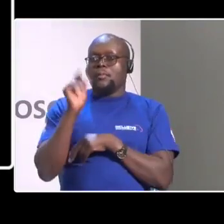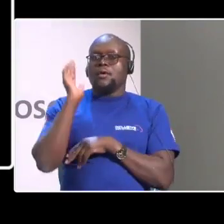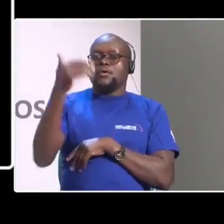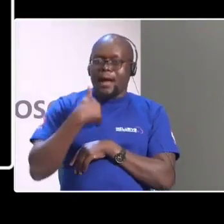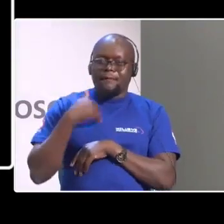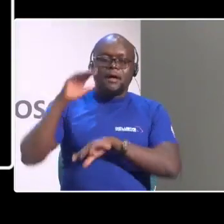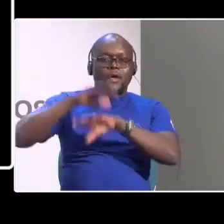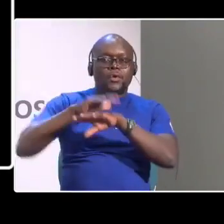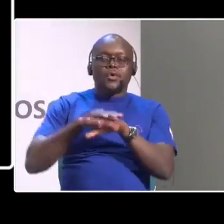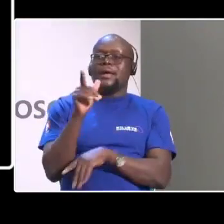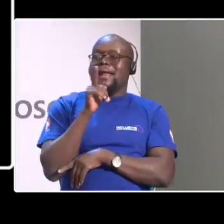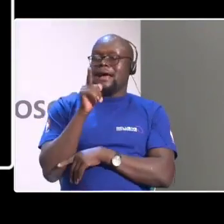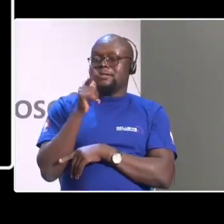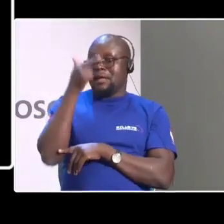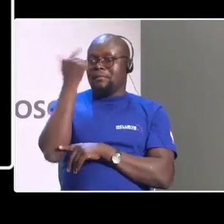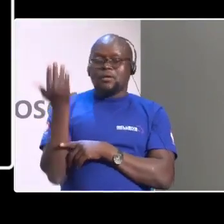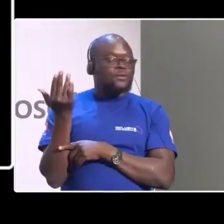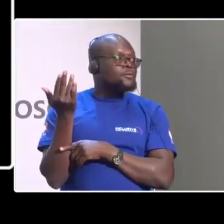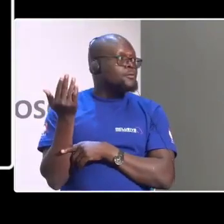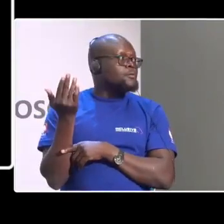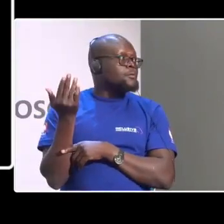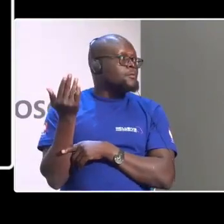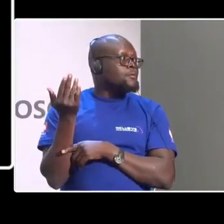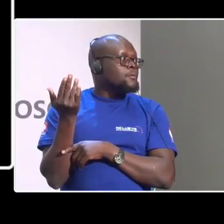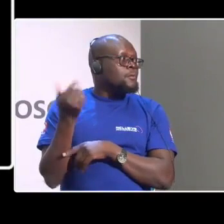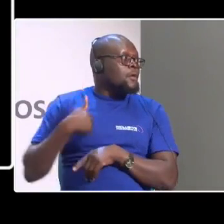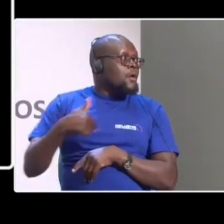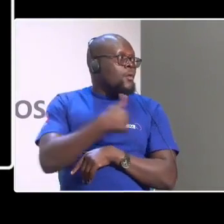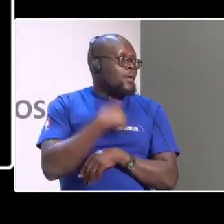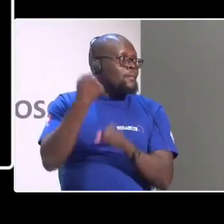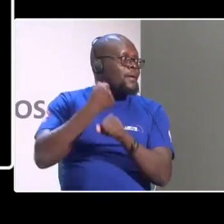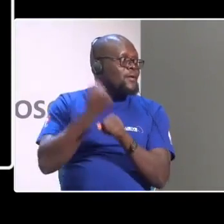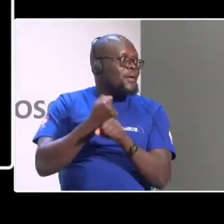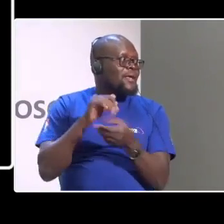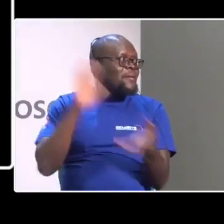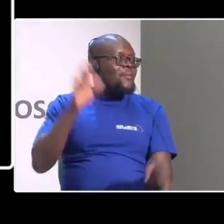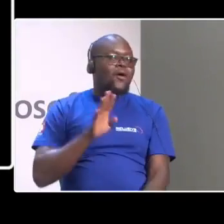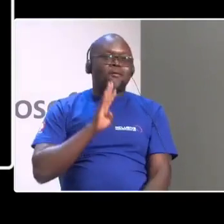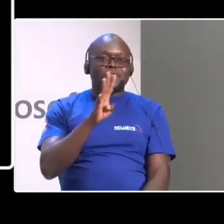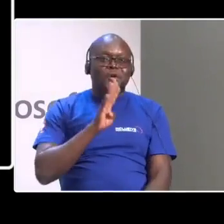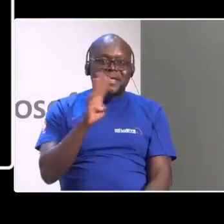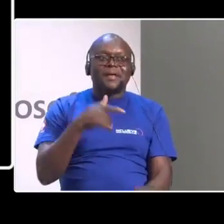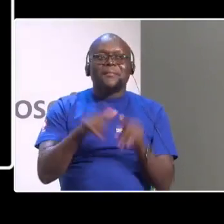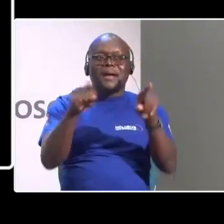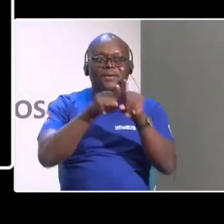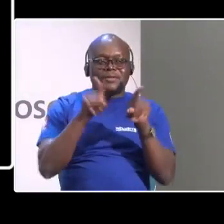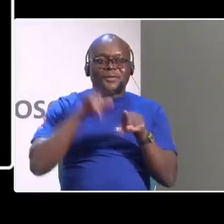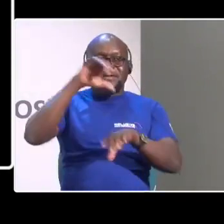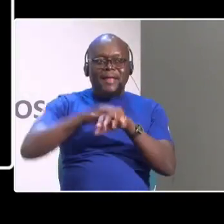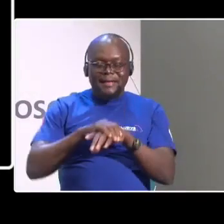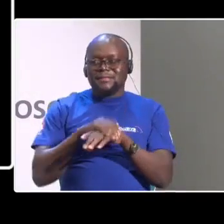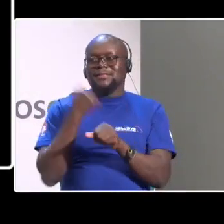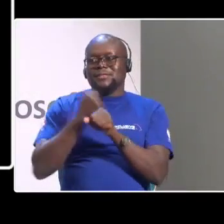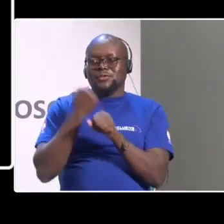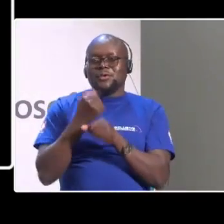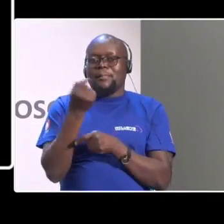a good lunch, because we will be doing a little bit of talking, but we're also going to get you guys doing a little